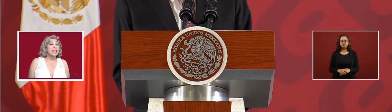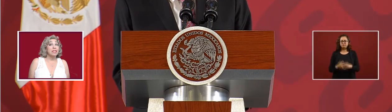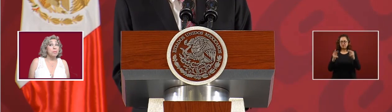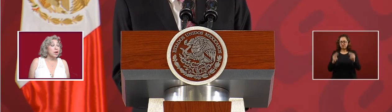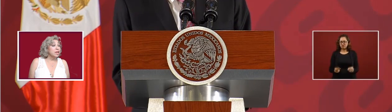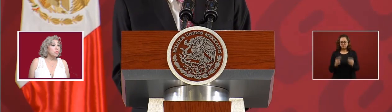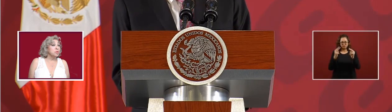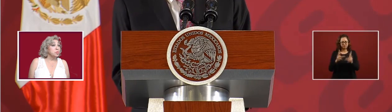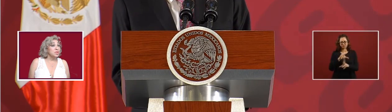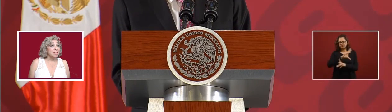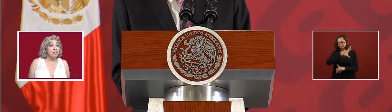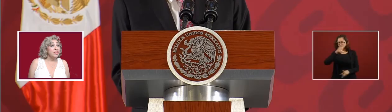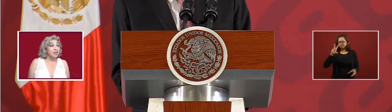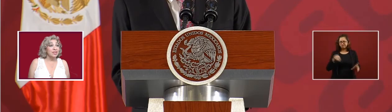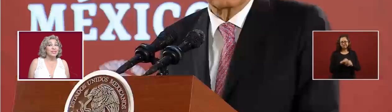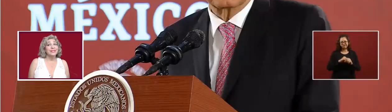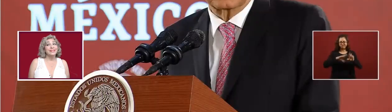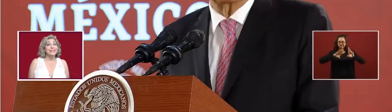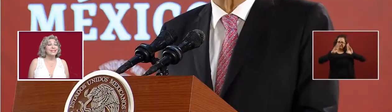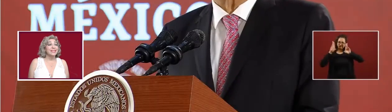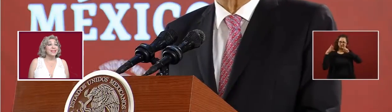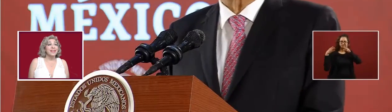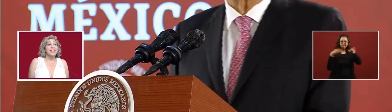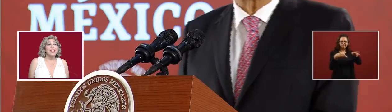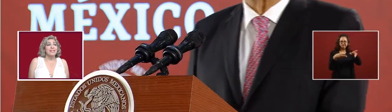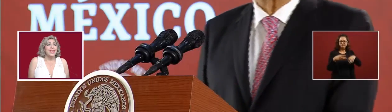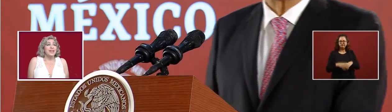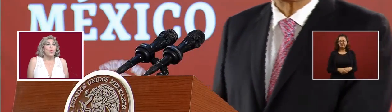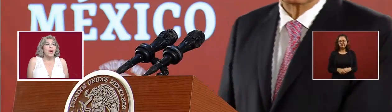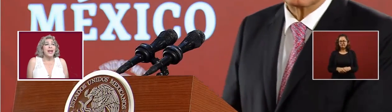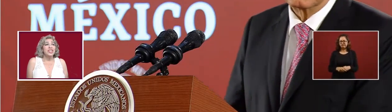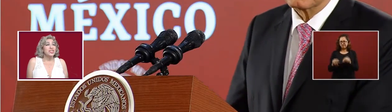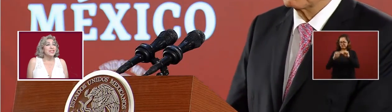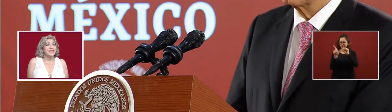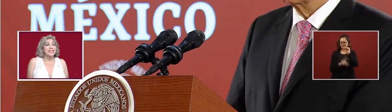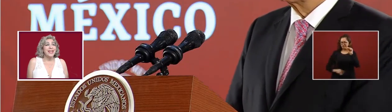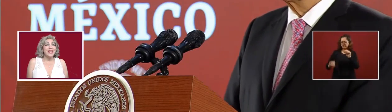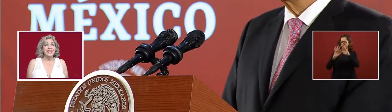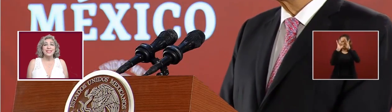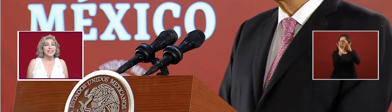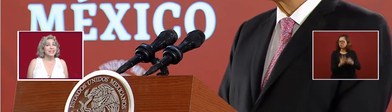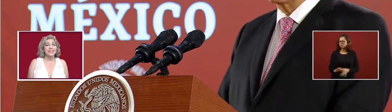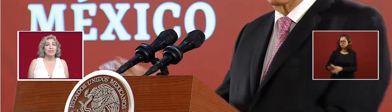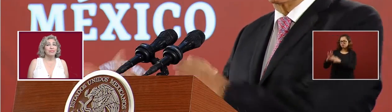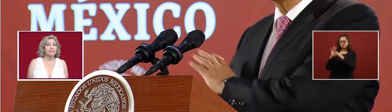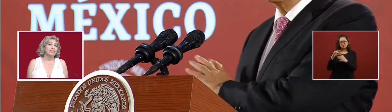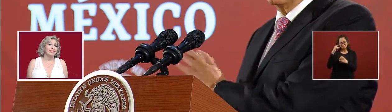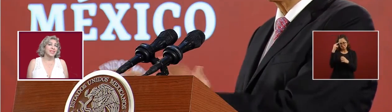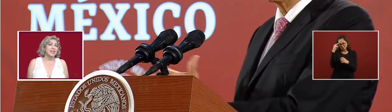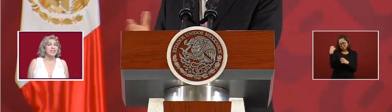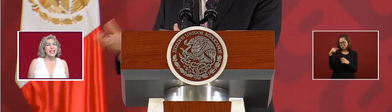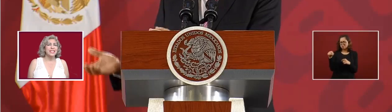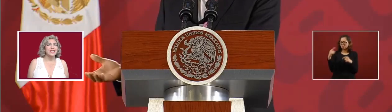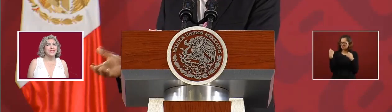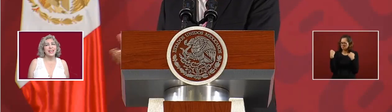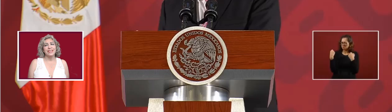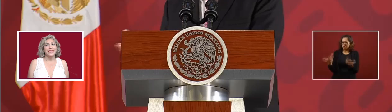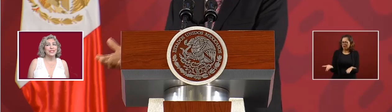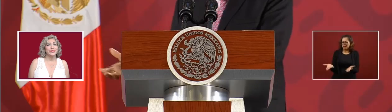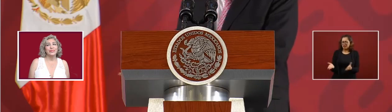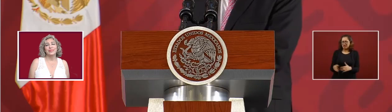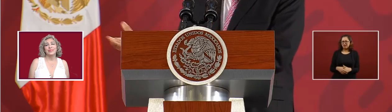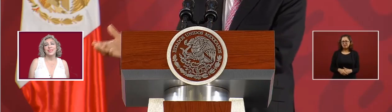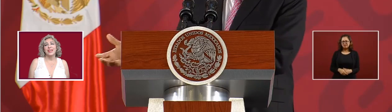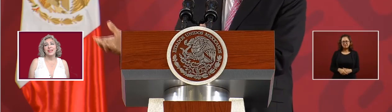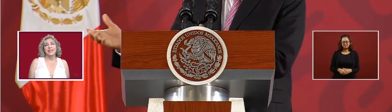That the market would resolve it all. That why should the state, that is to say,